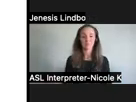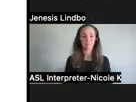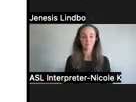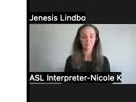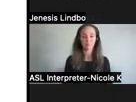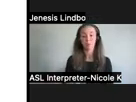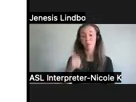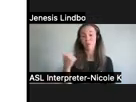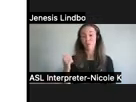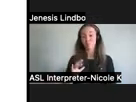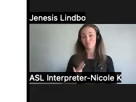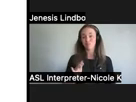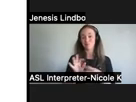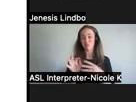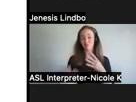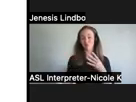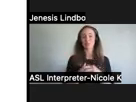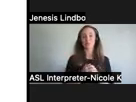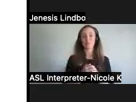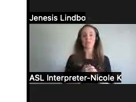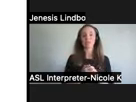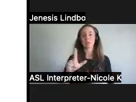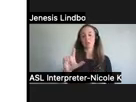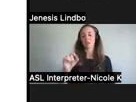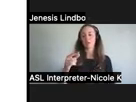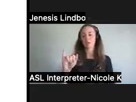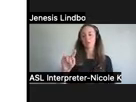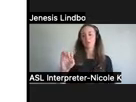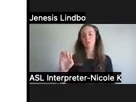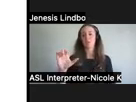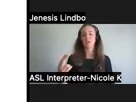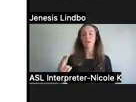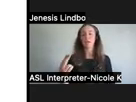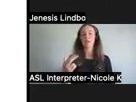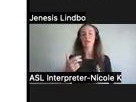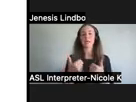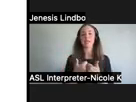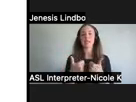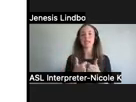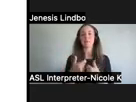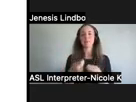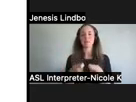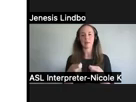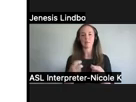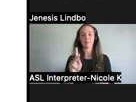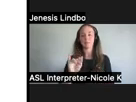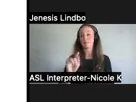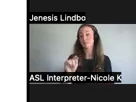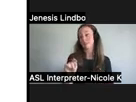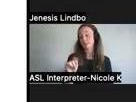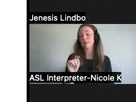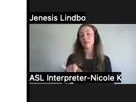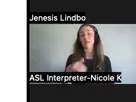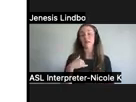other really great options are the Logitech Adaptive Gaming Kit. So the Logitech Adaptive Gaming Kit is a kit that has